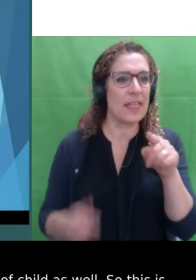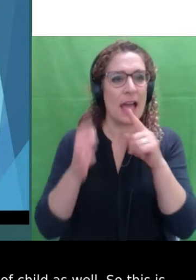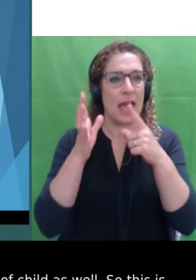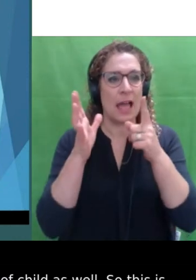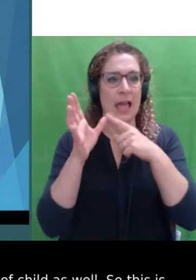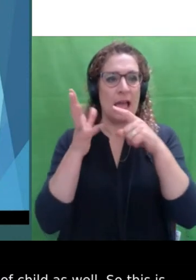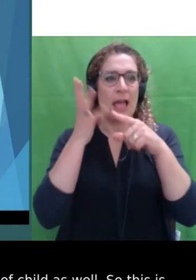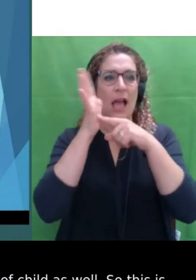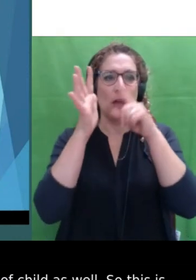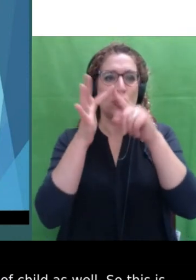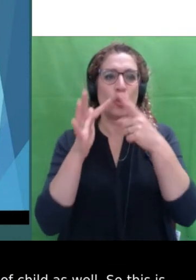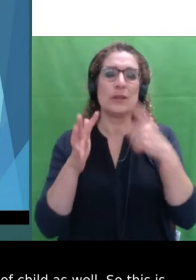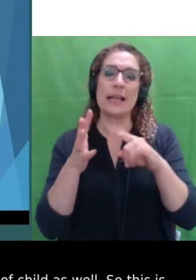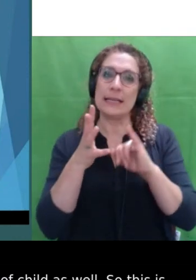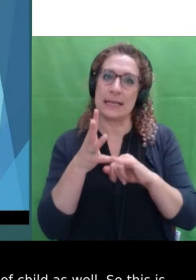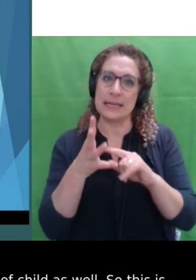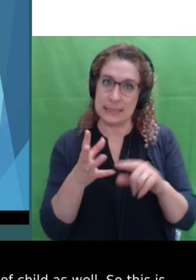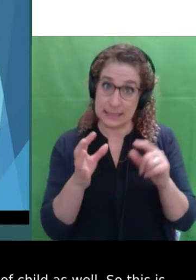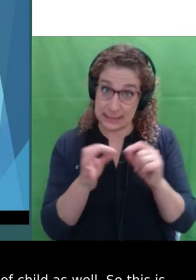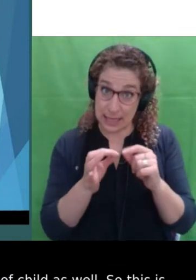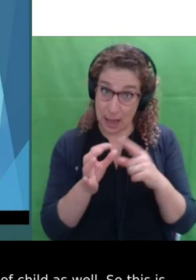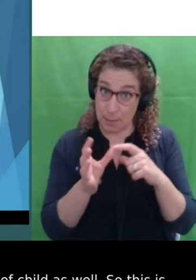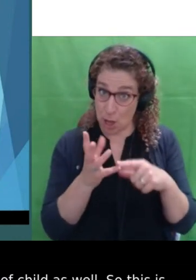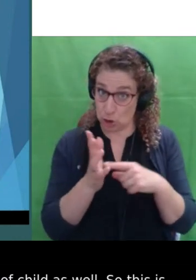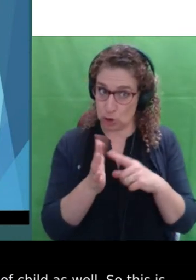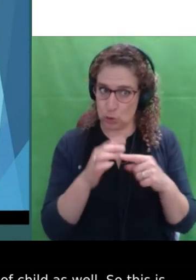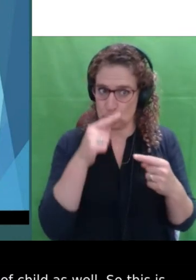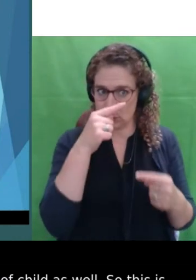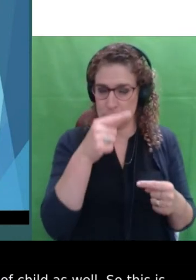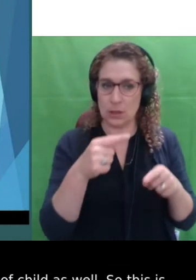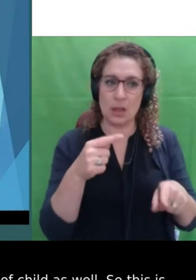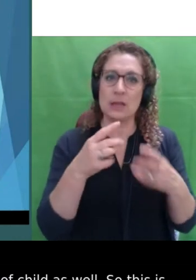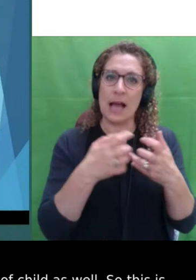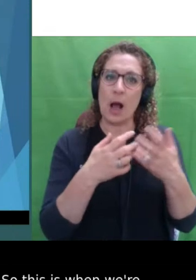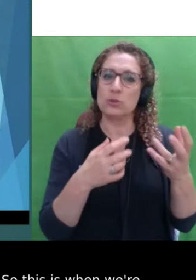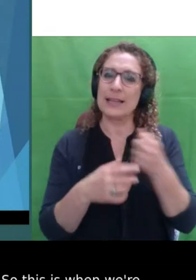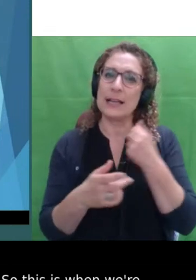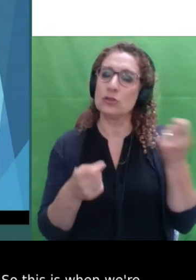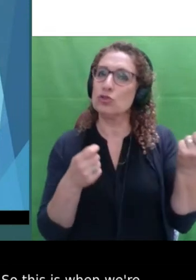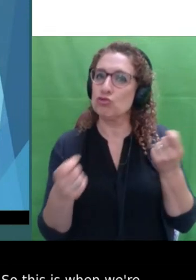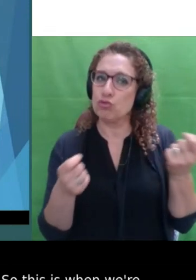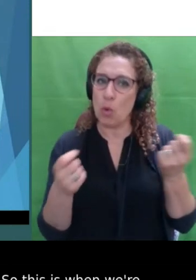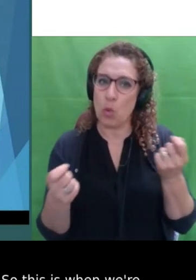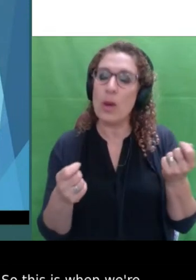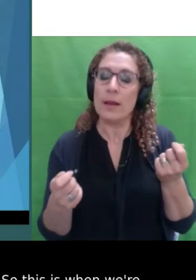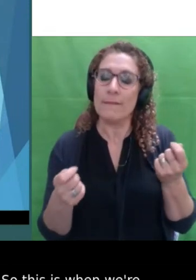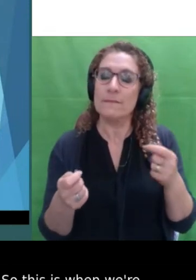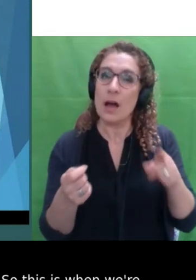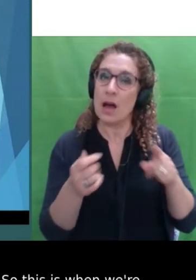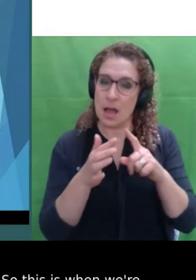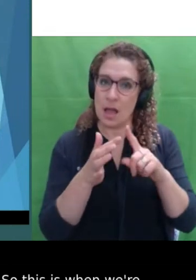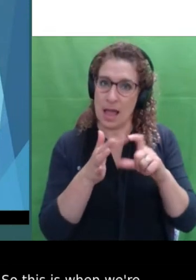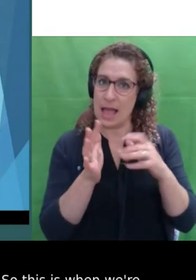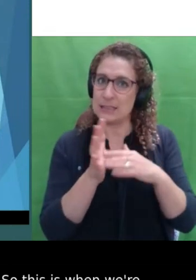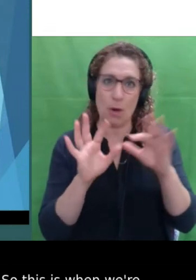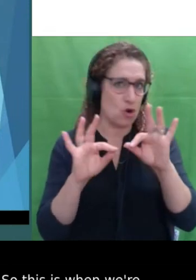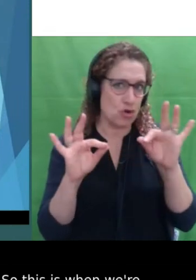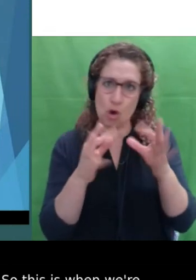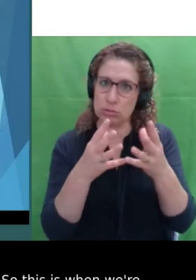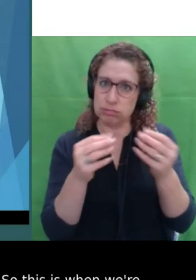reappear so this is when we're talking about getting control and then if the eczema hasn't quite cleared you can keep